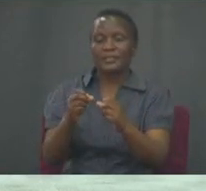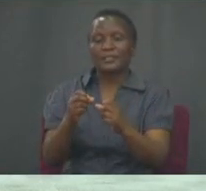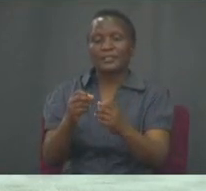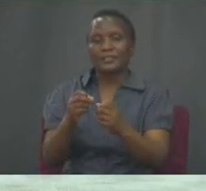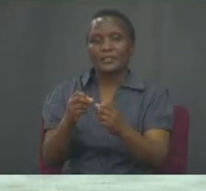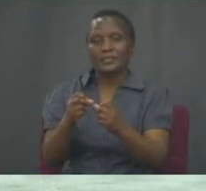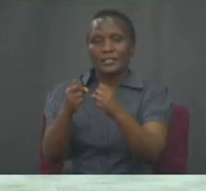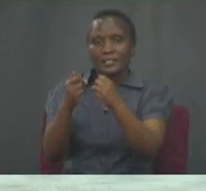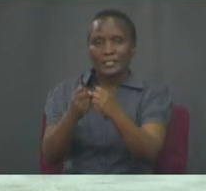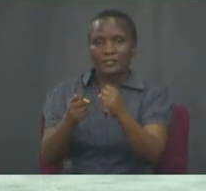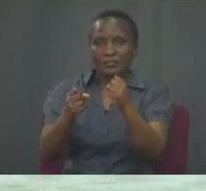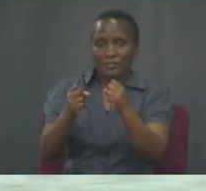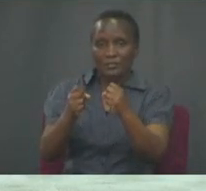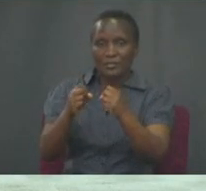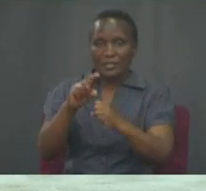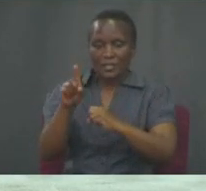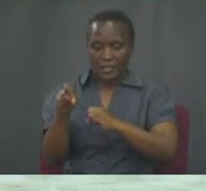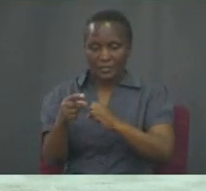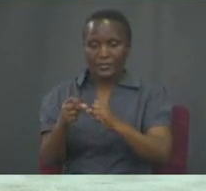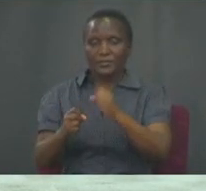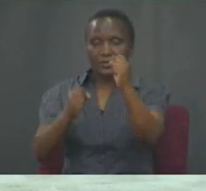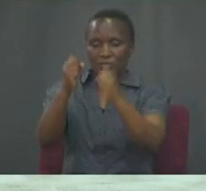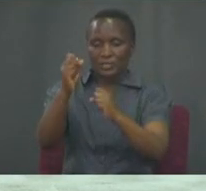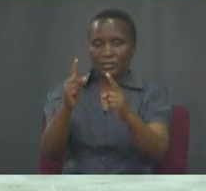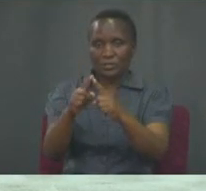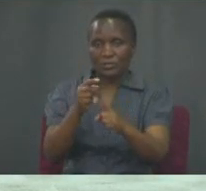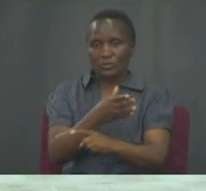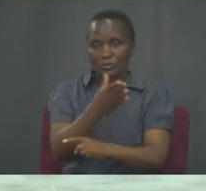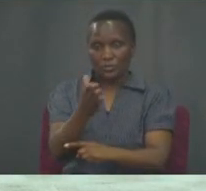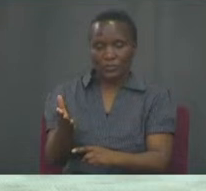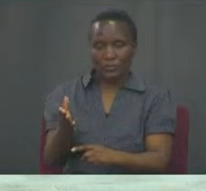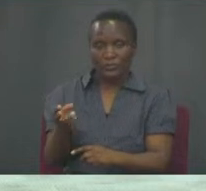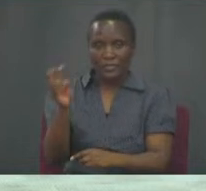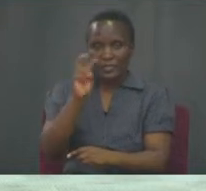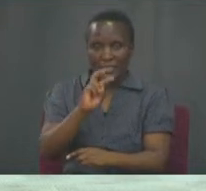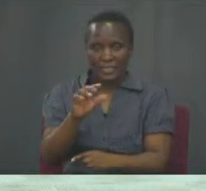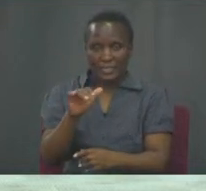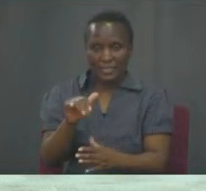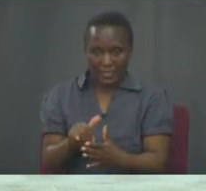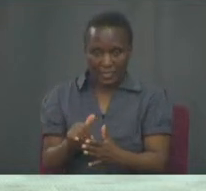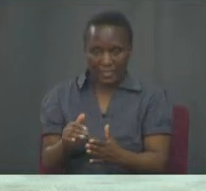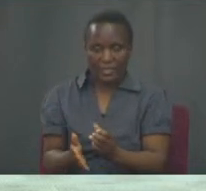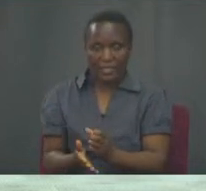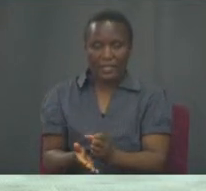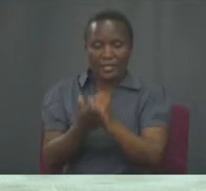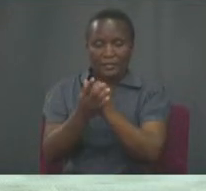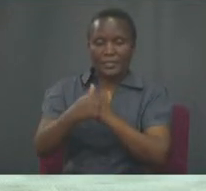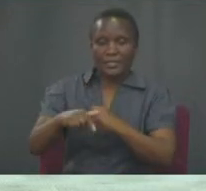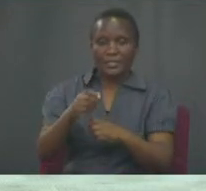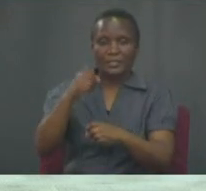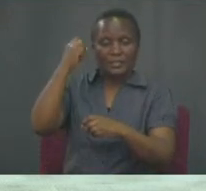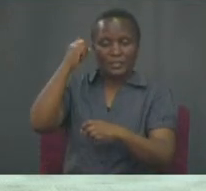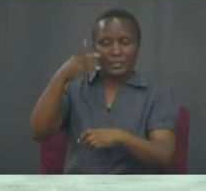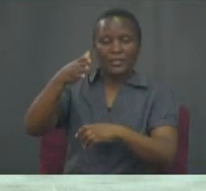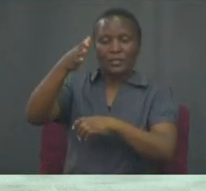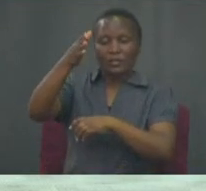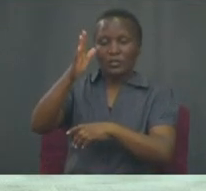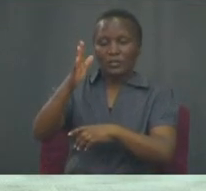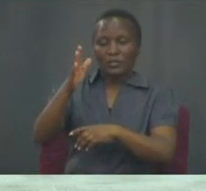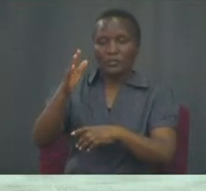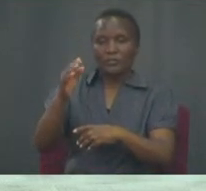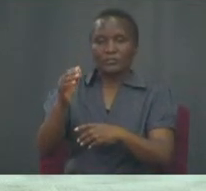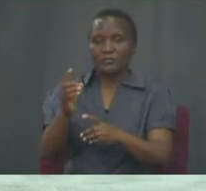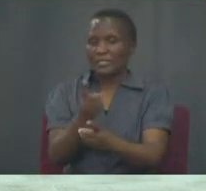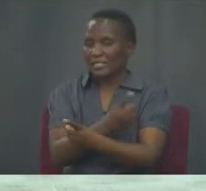That's what Deborah is telling us. So you see that tense shift, it's helping us to understand that God is already done. It's called prophetic